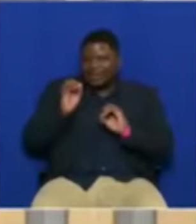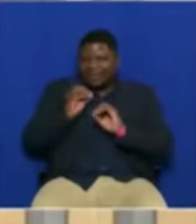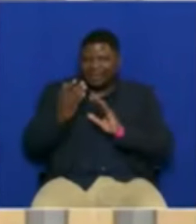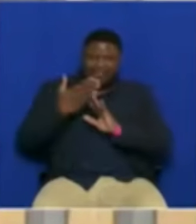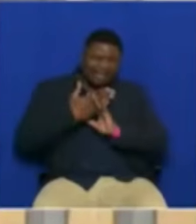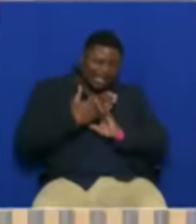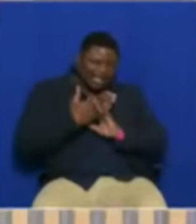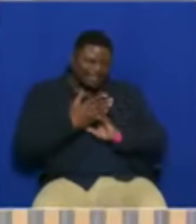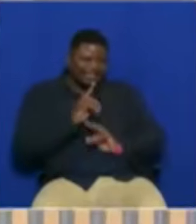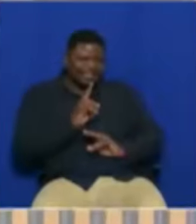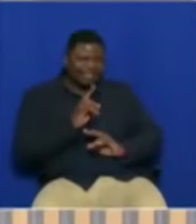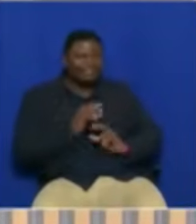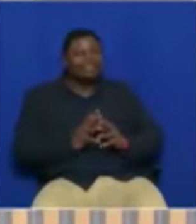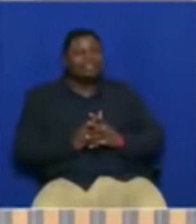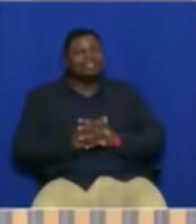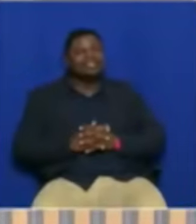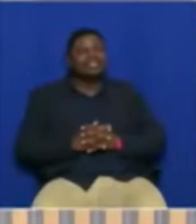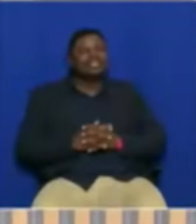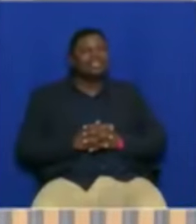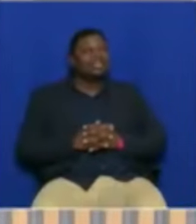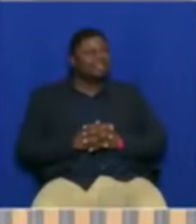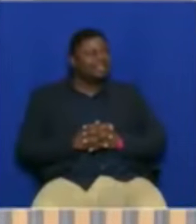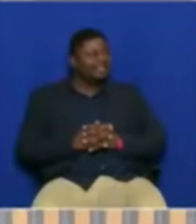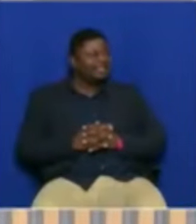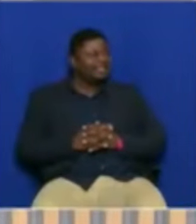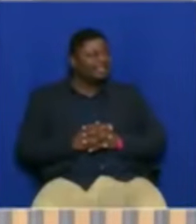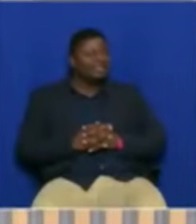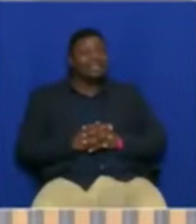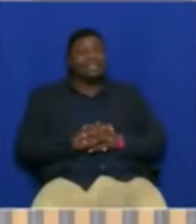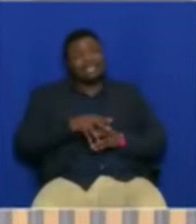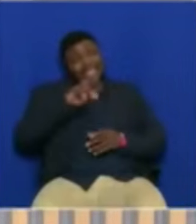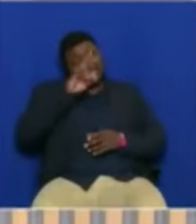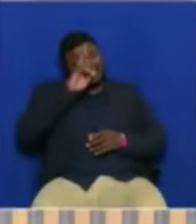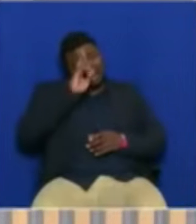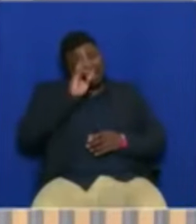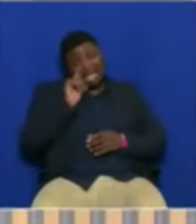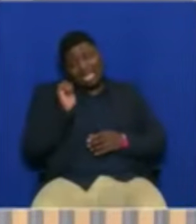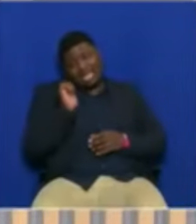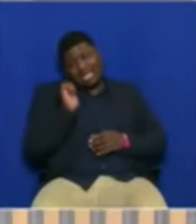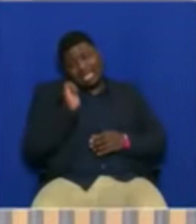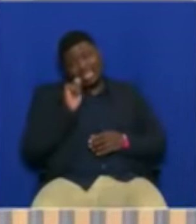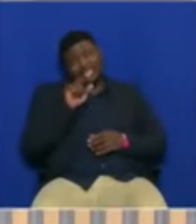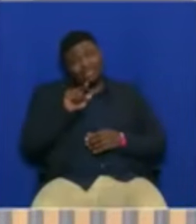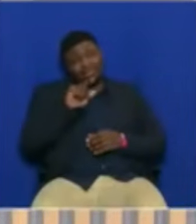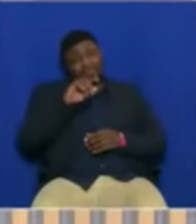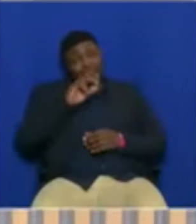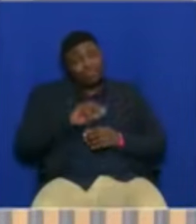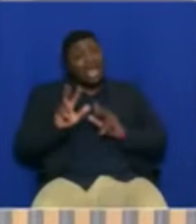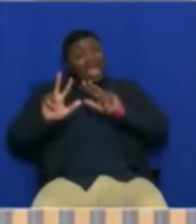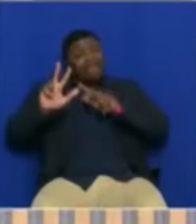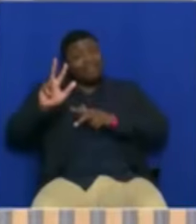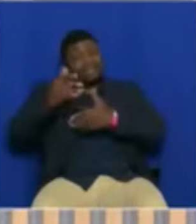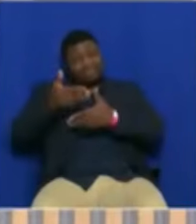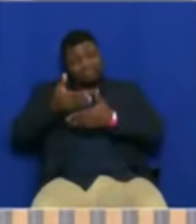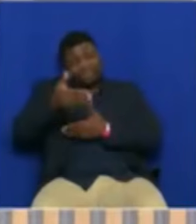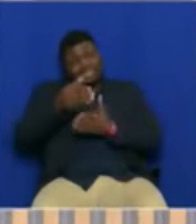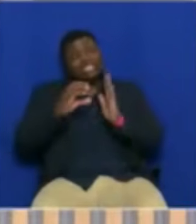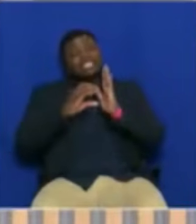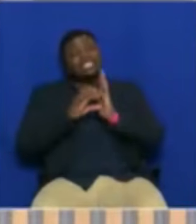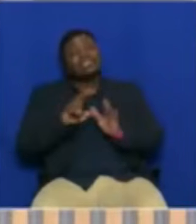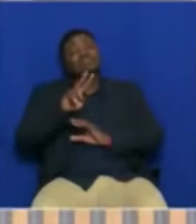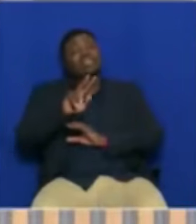I engaged you quite extensively yesterday on the trigger. You remember that, quite extensively.